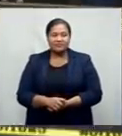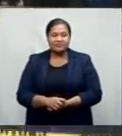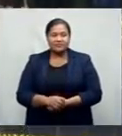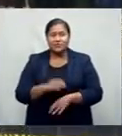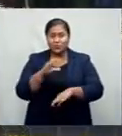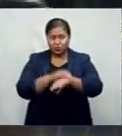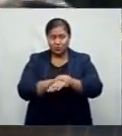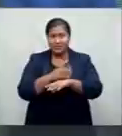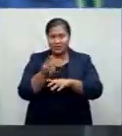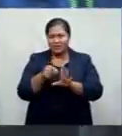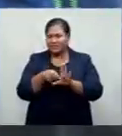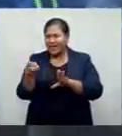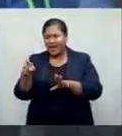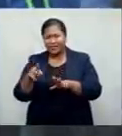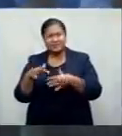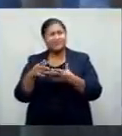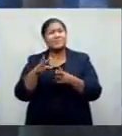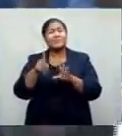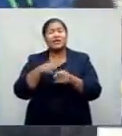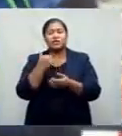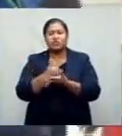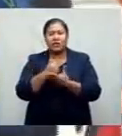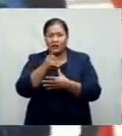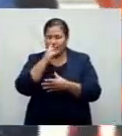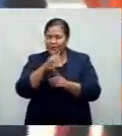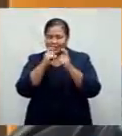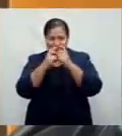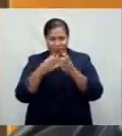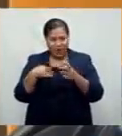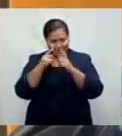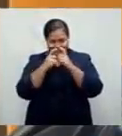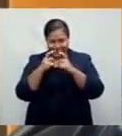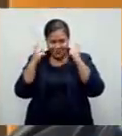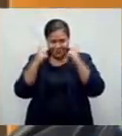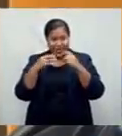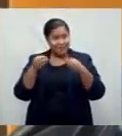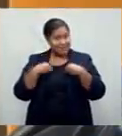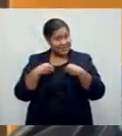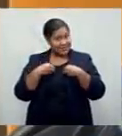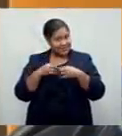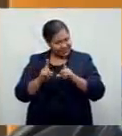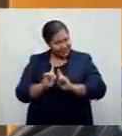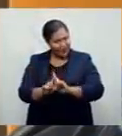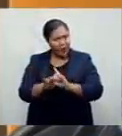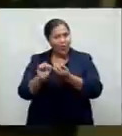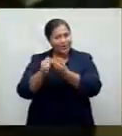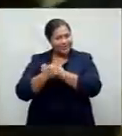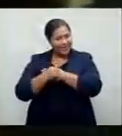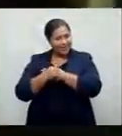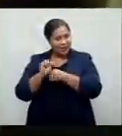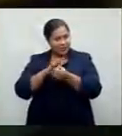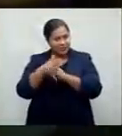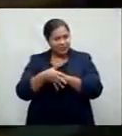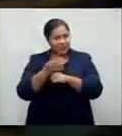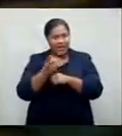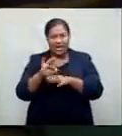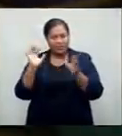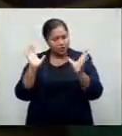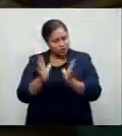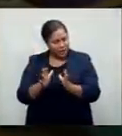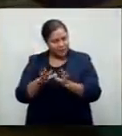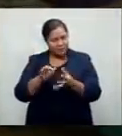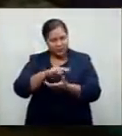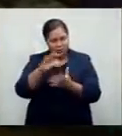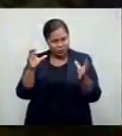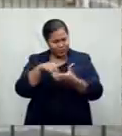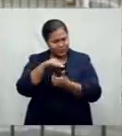Police are out in numbers, ensuring people are wearing masks. Businesses follow the safety protocols, clamping down on social gatherings,